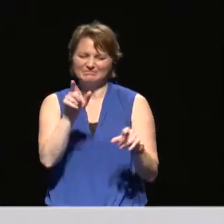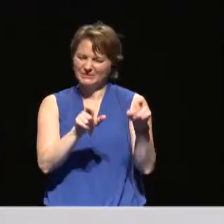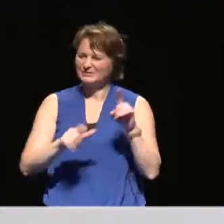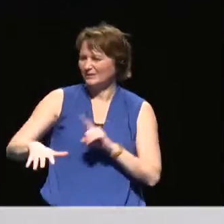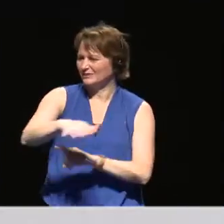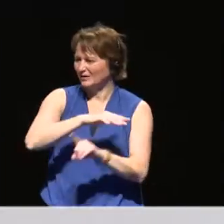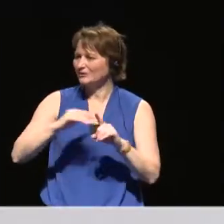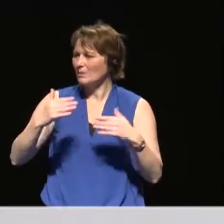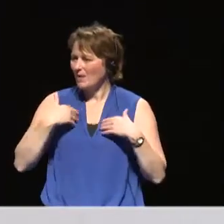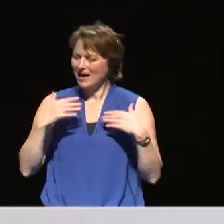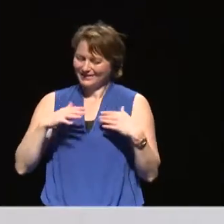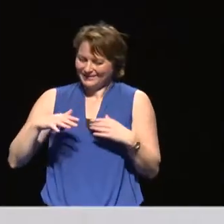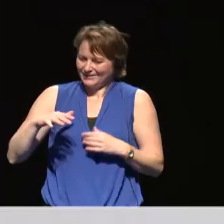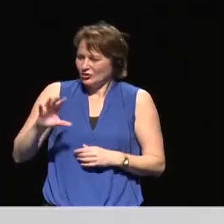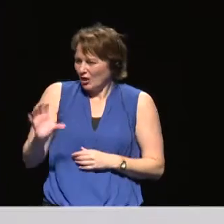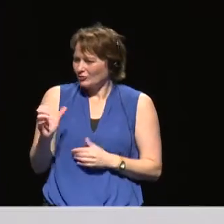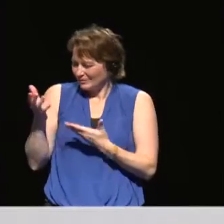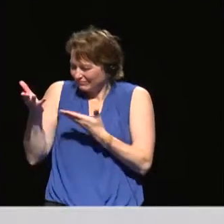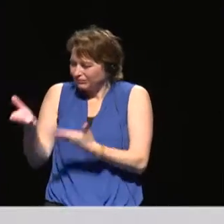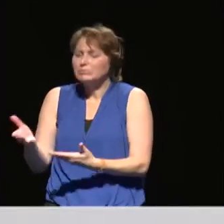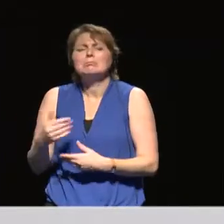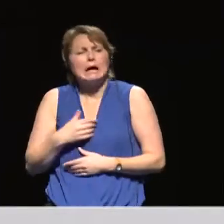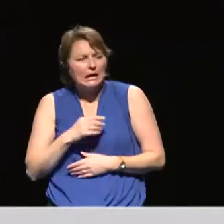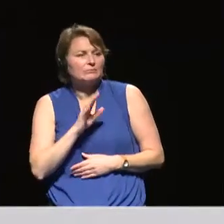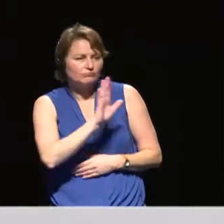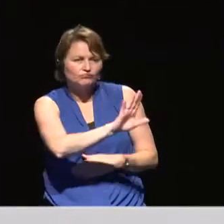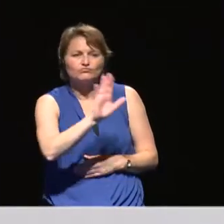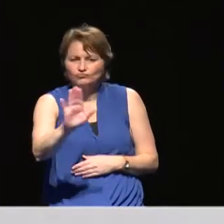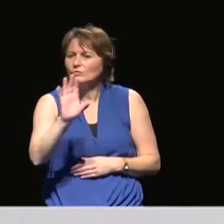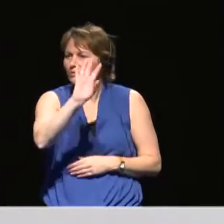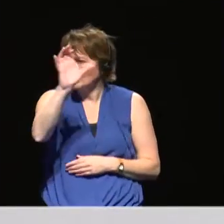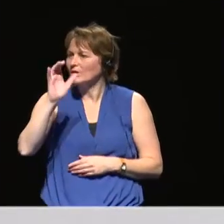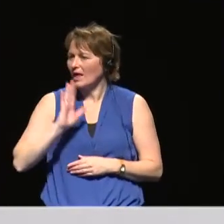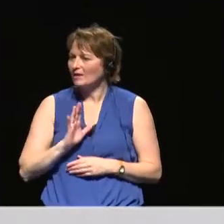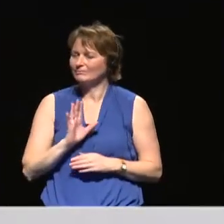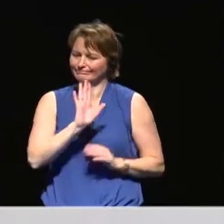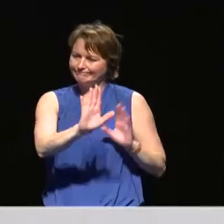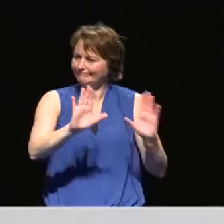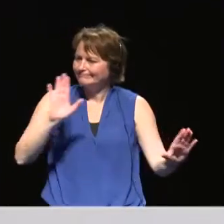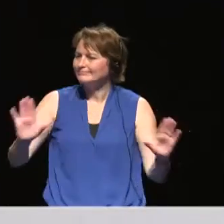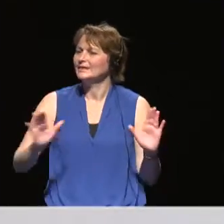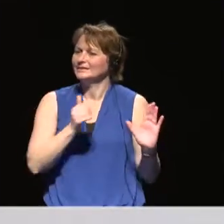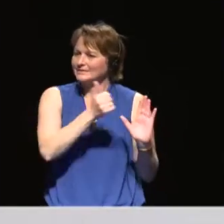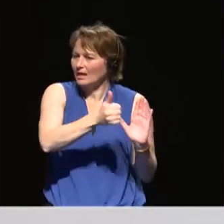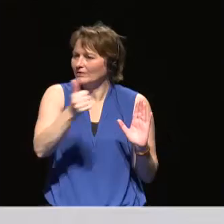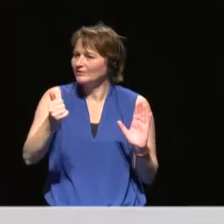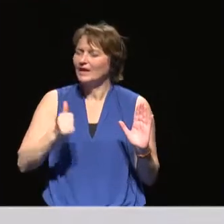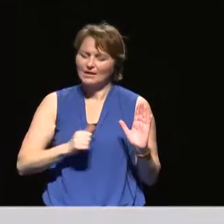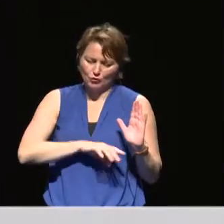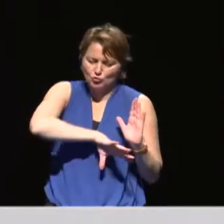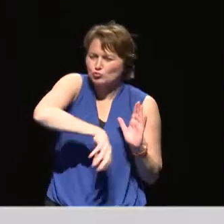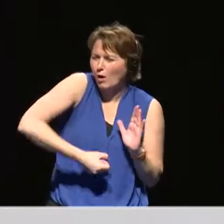the situation in my country, but I do understand every country has its own corruption profile, and every country has its own